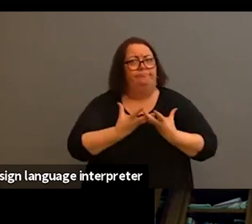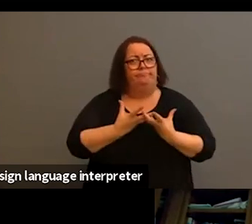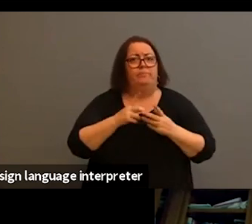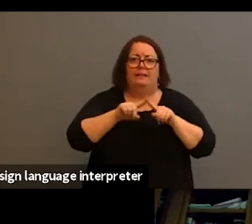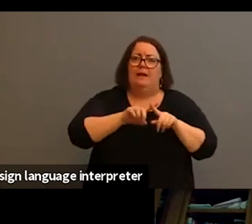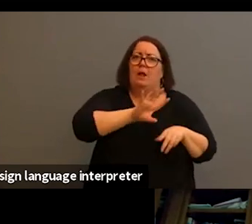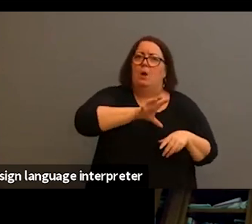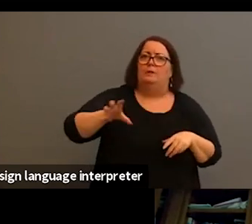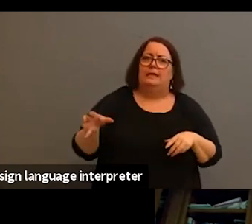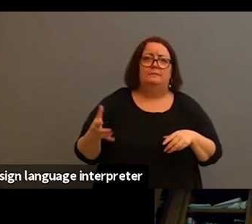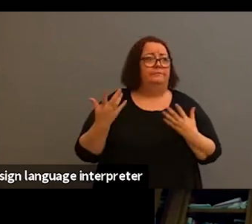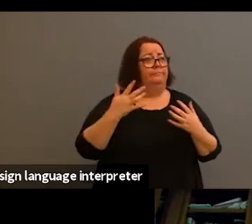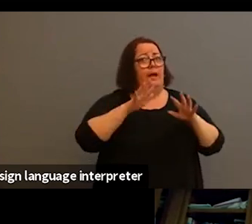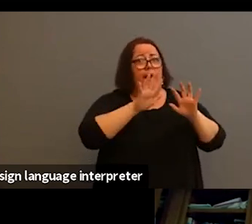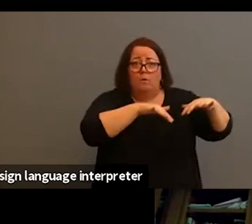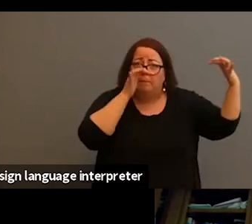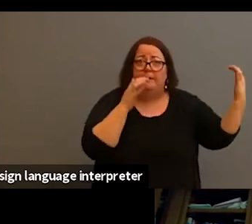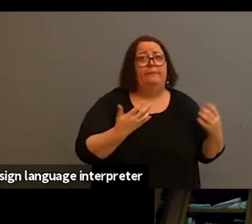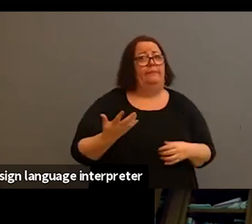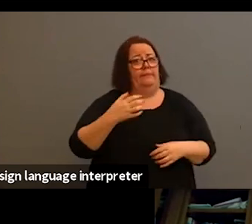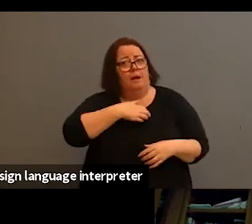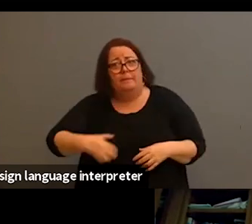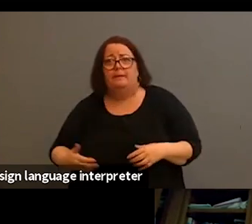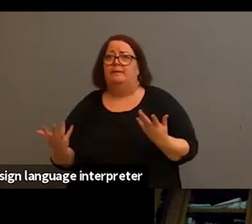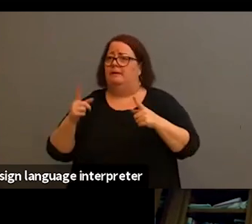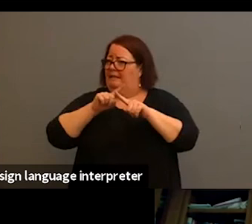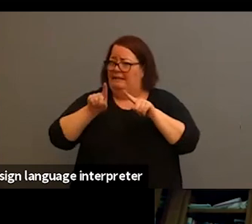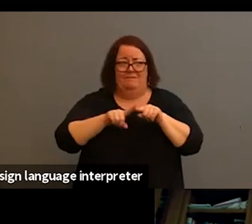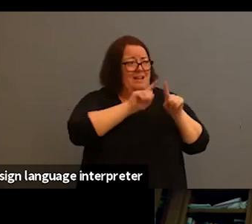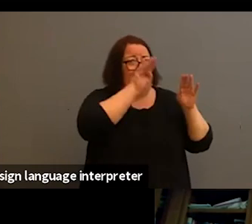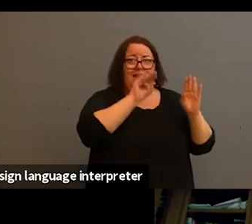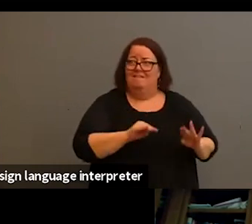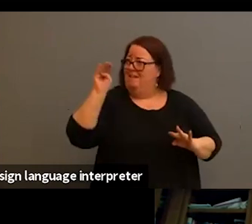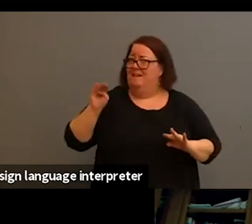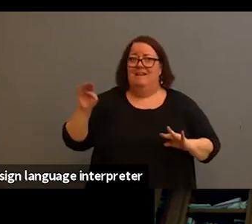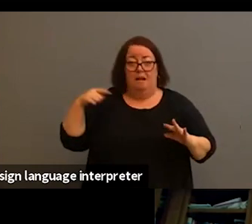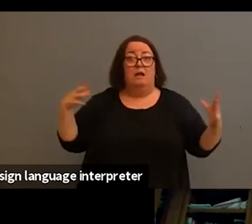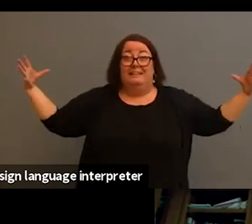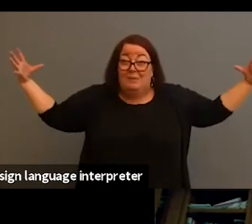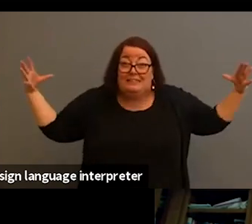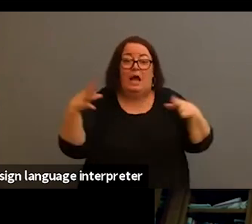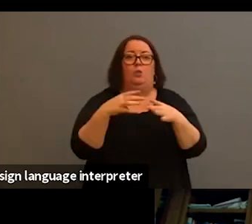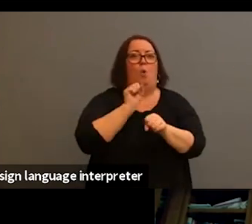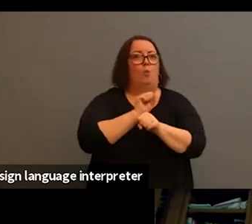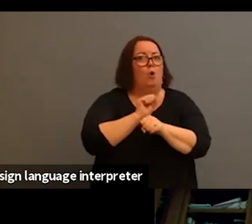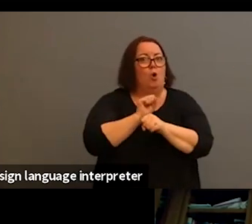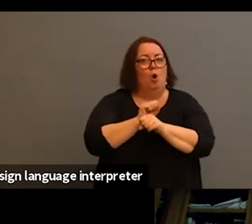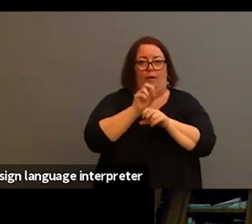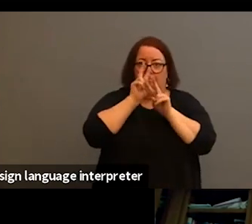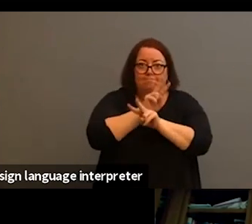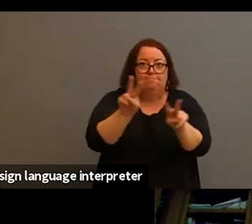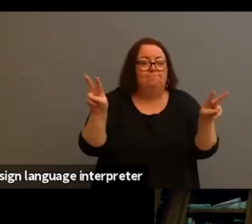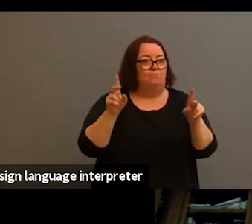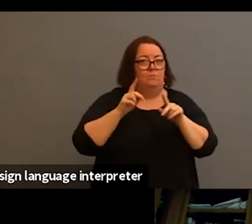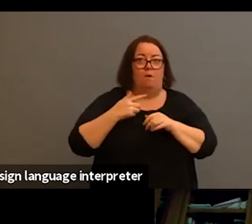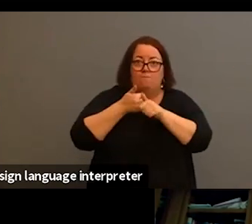working together, forming solutions, monitoring. We can actually achieve clear and